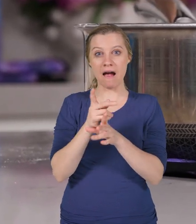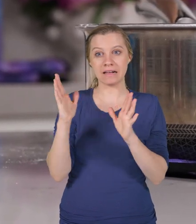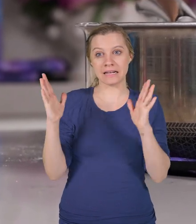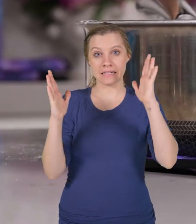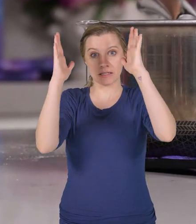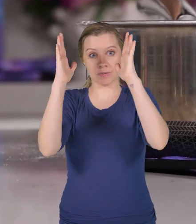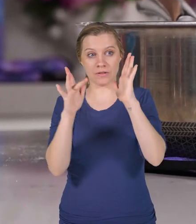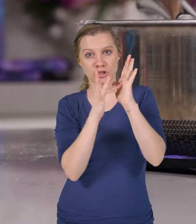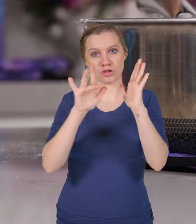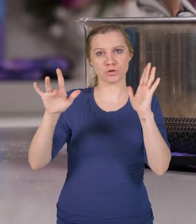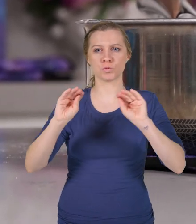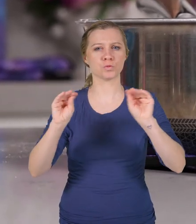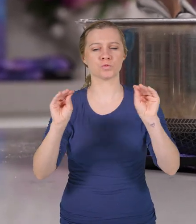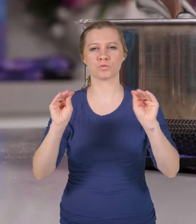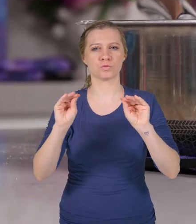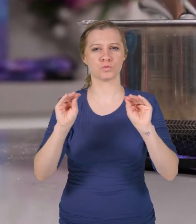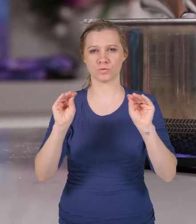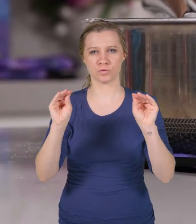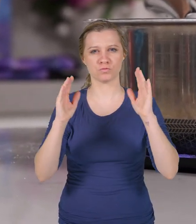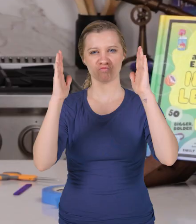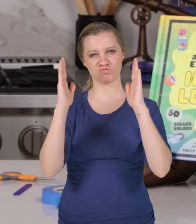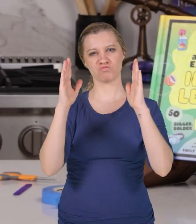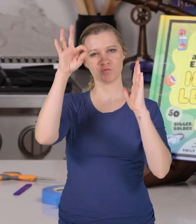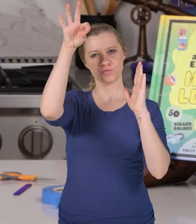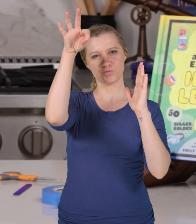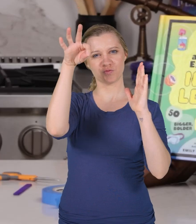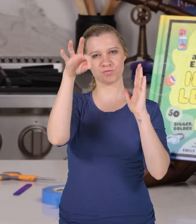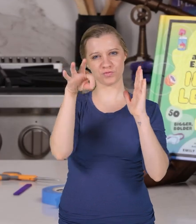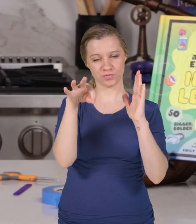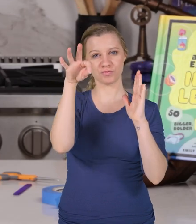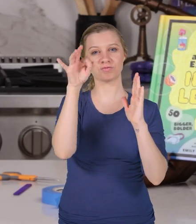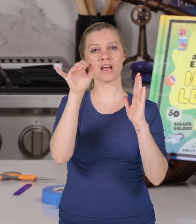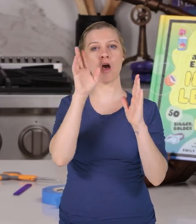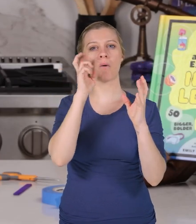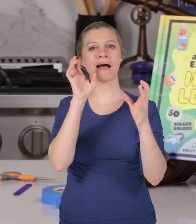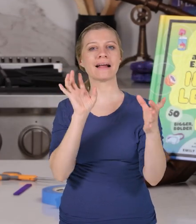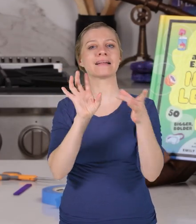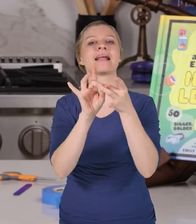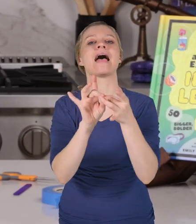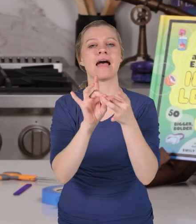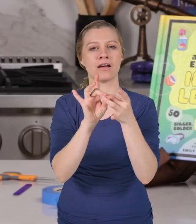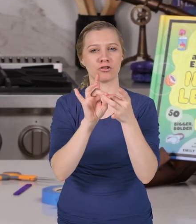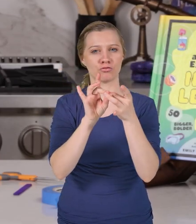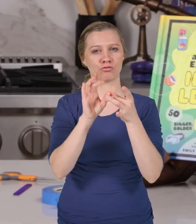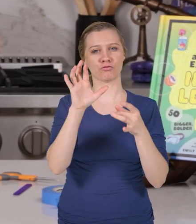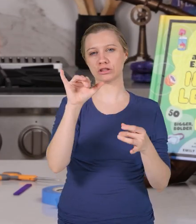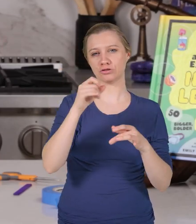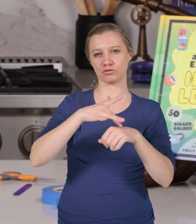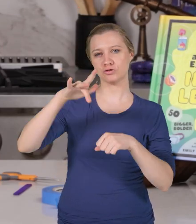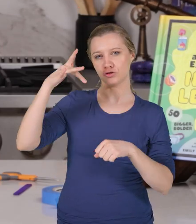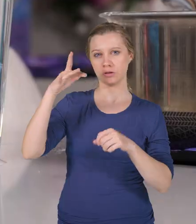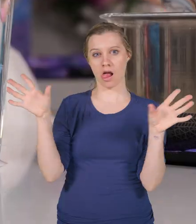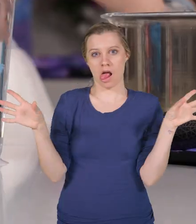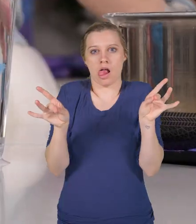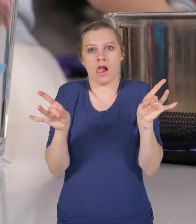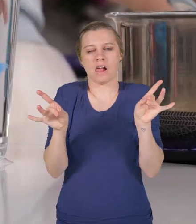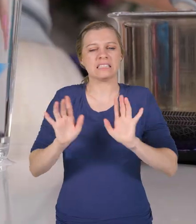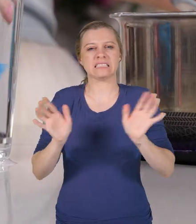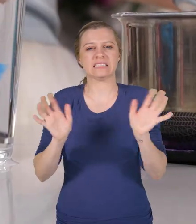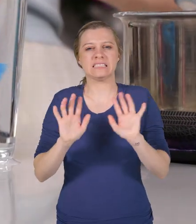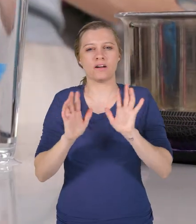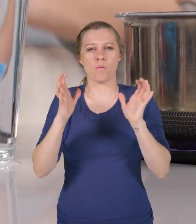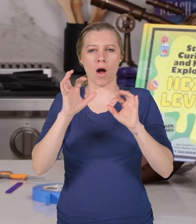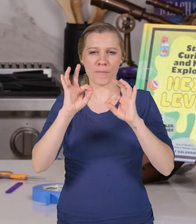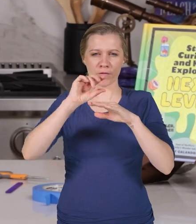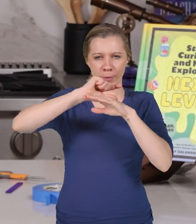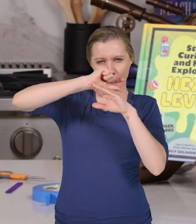careful not to let your letter touch the sides, because that'll connect the crystals from the letter to the sides. And we just want all the crystals